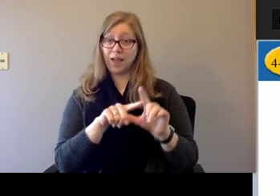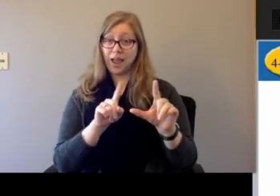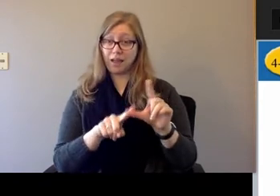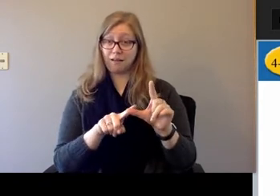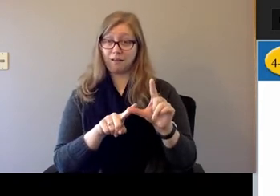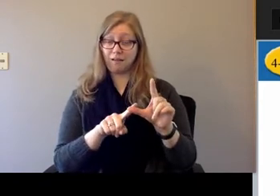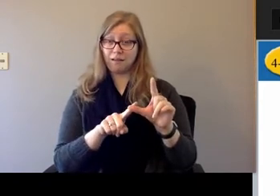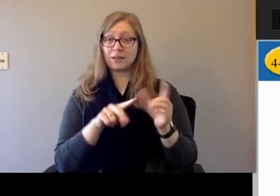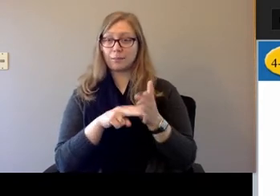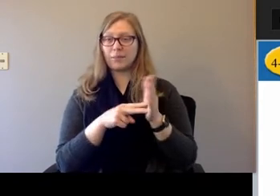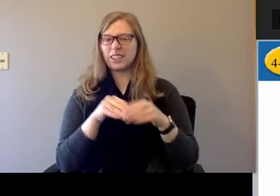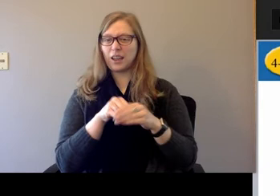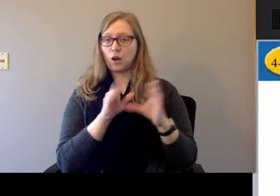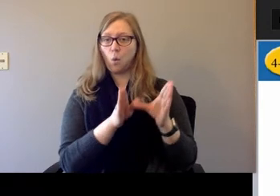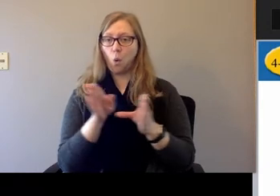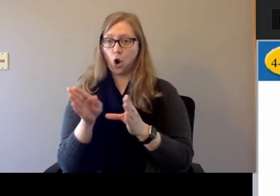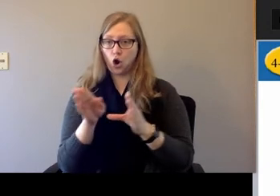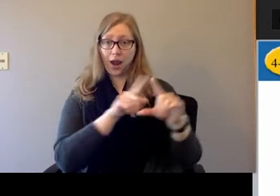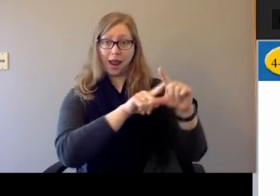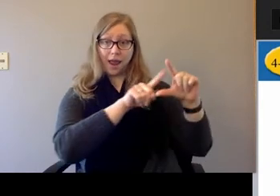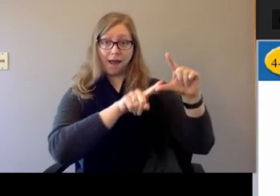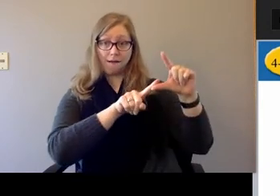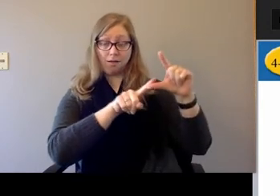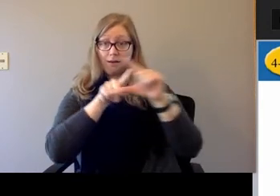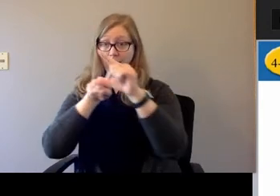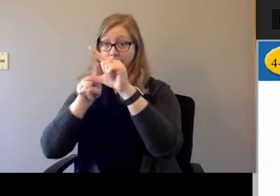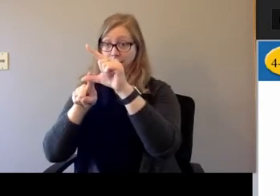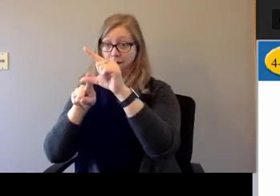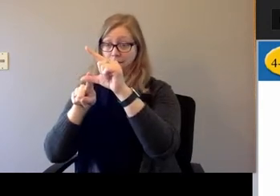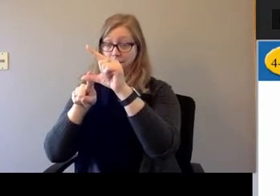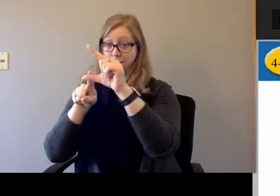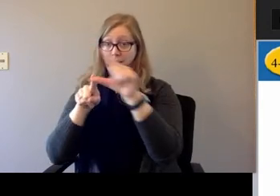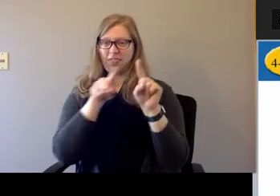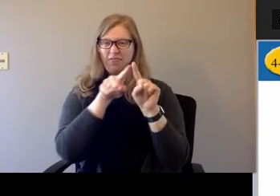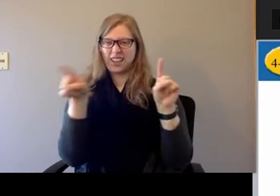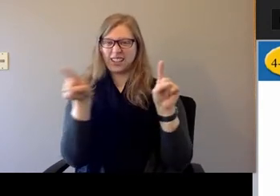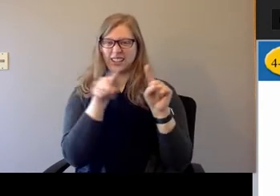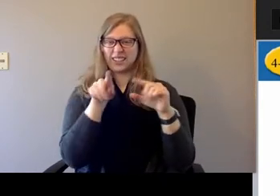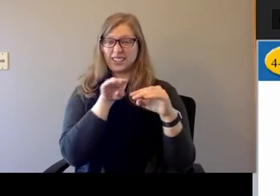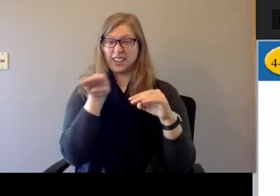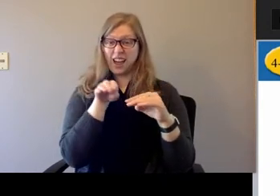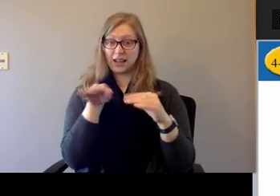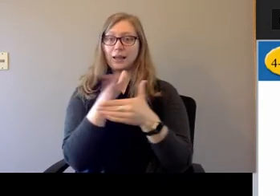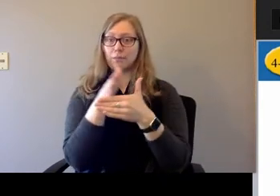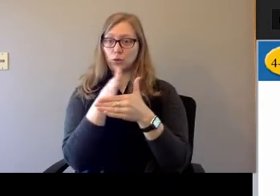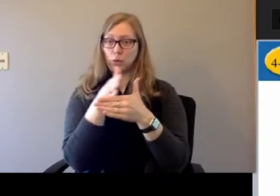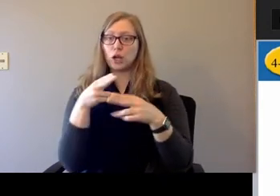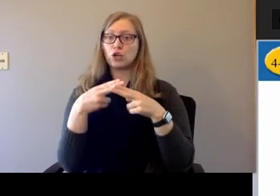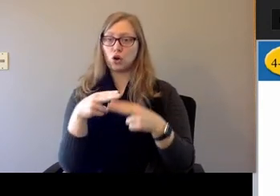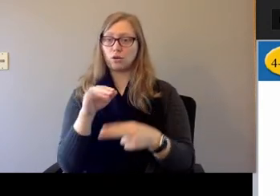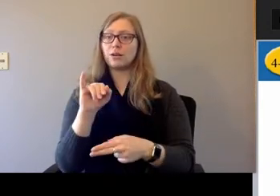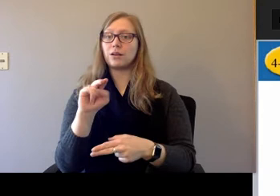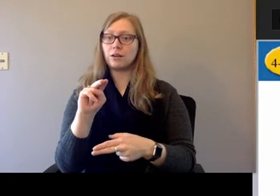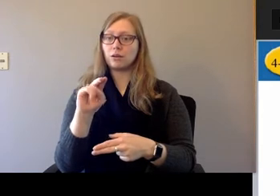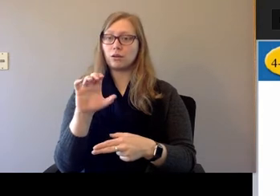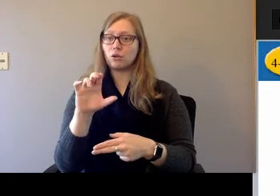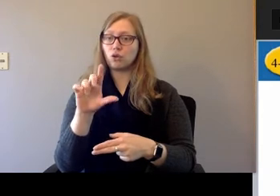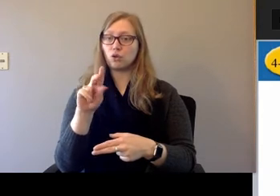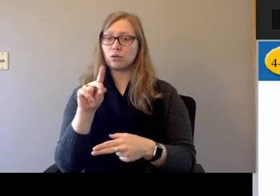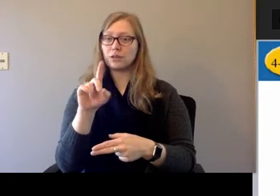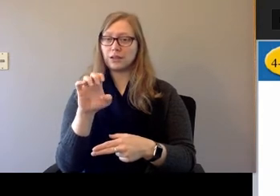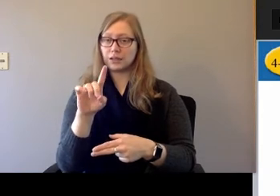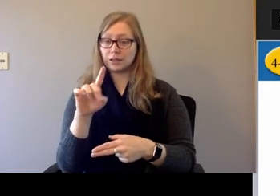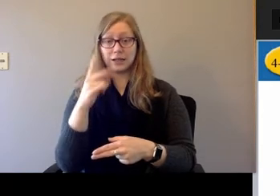consecutive just means in order. So if I'm looking at this triangle in this picture here, I can see P and Q. They are